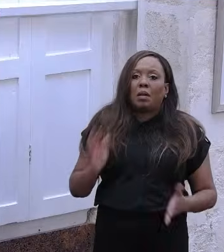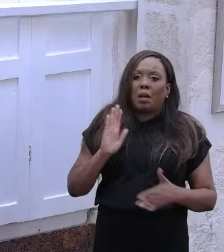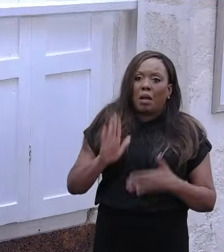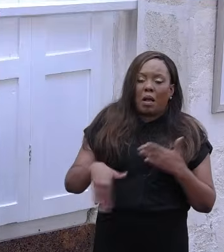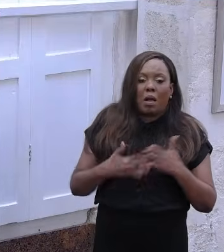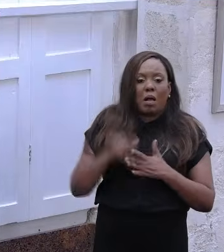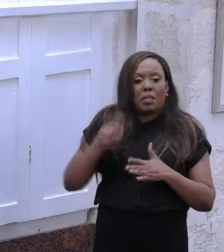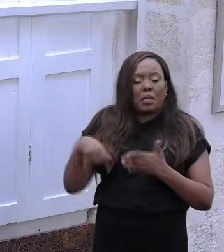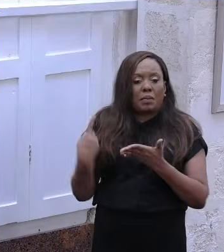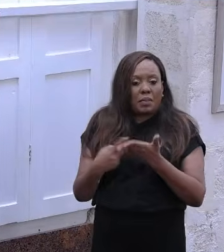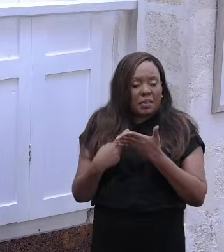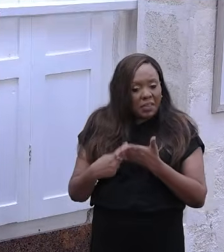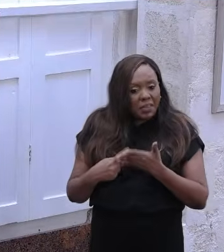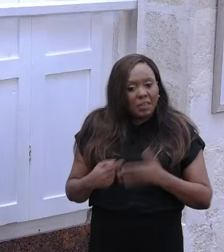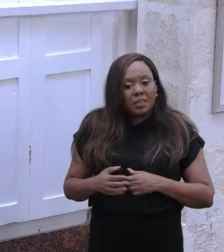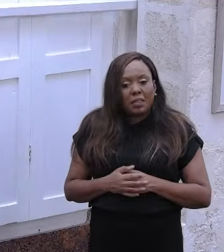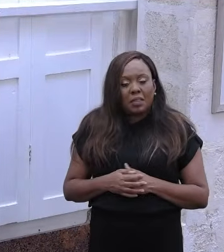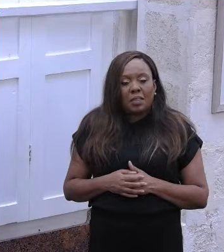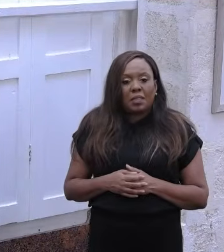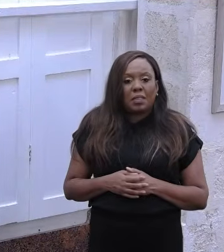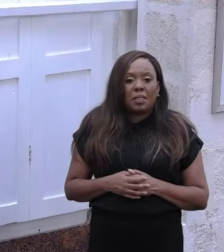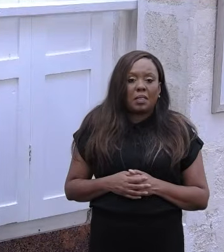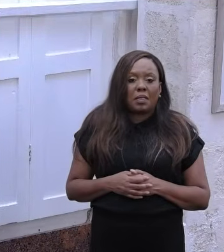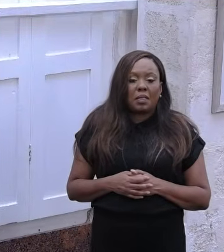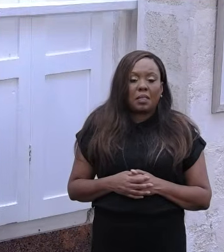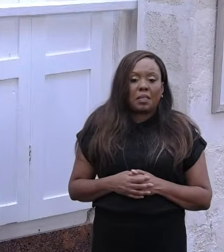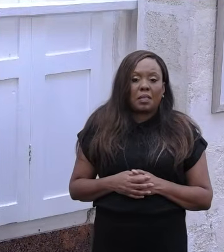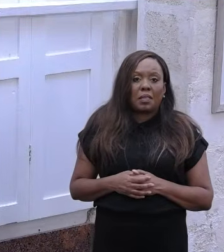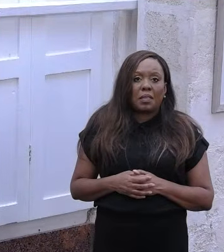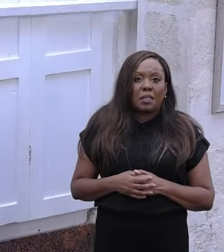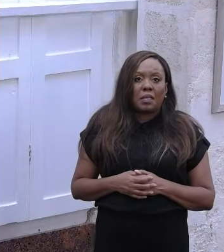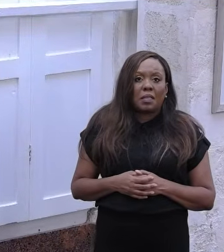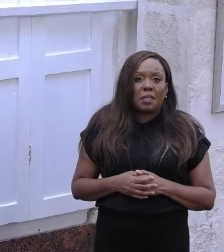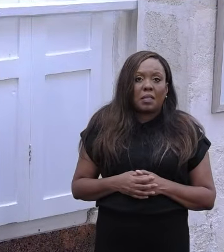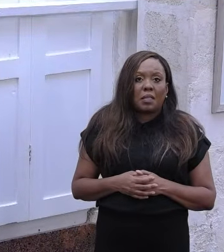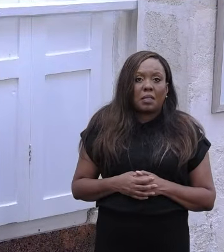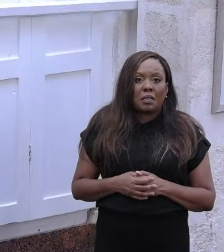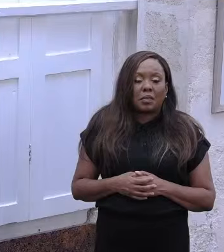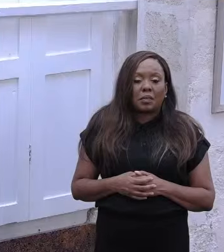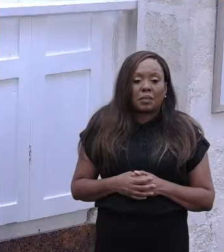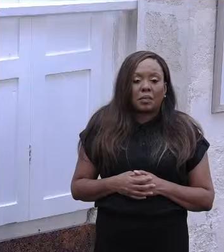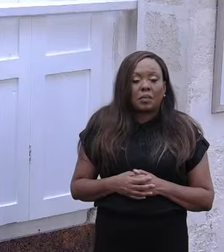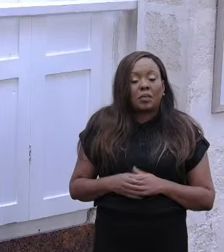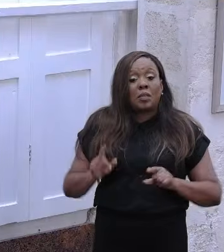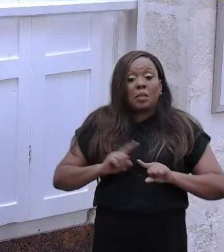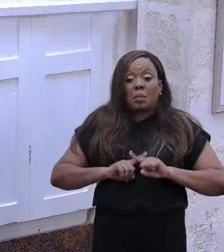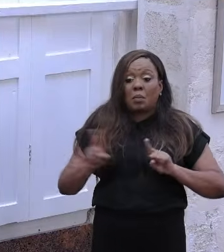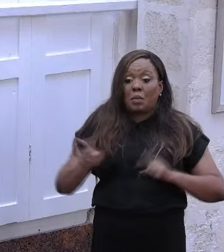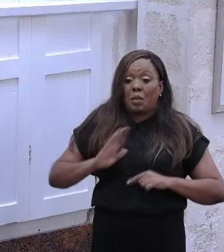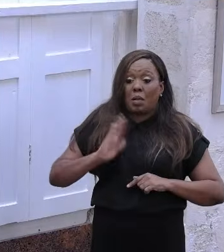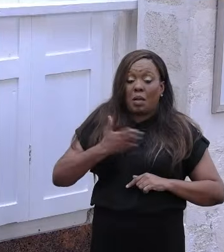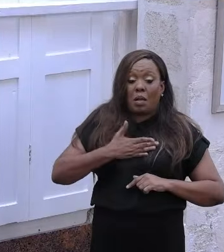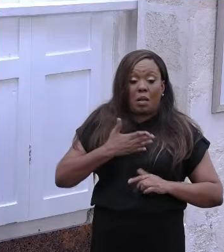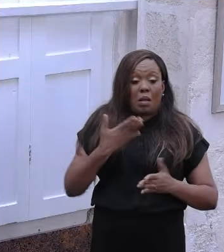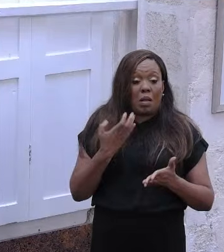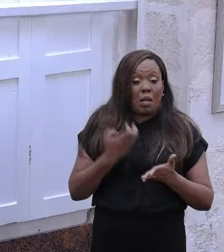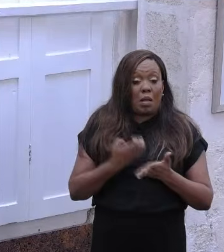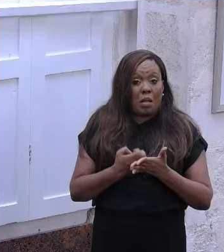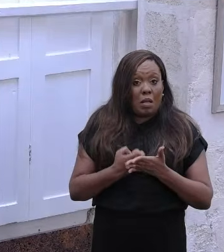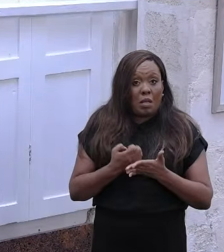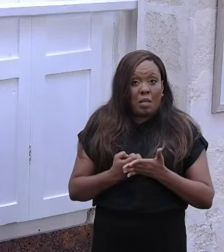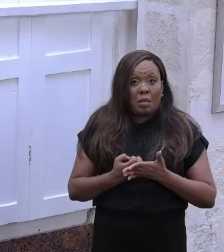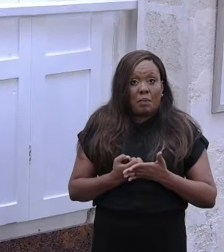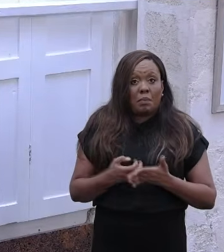truth is, we are not going to remain viable as an economy if we do not build out